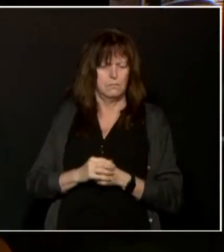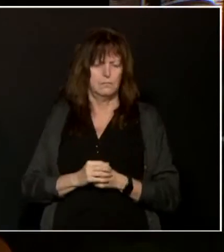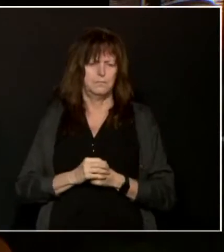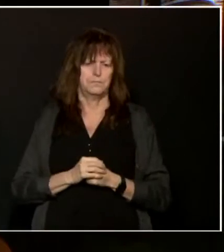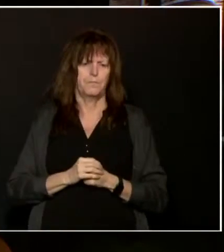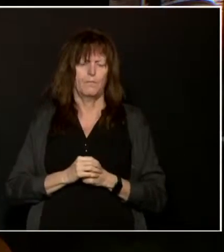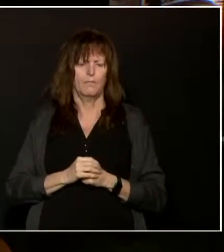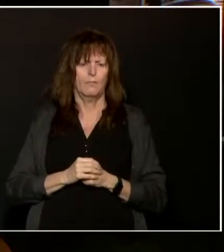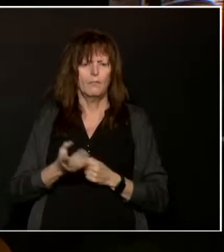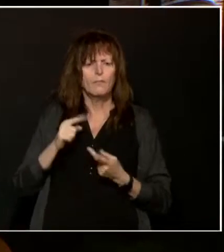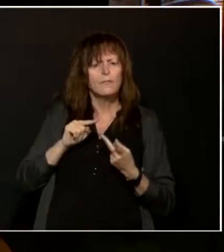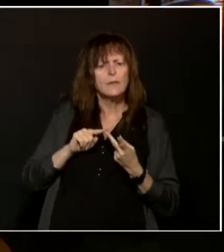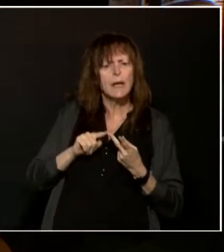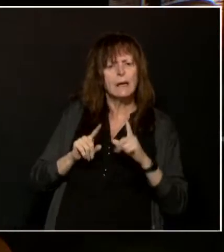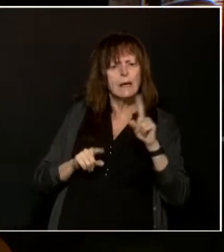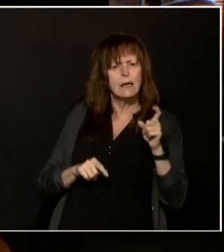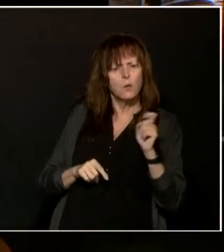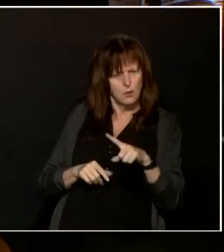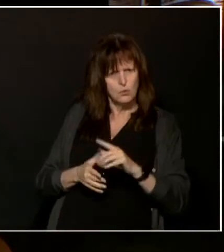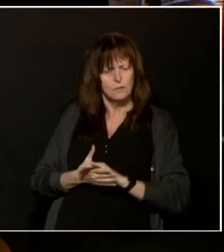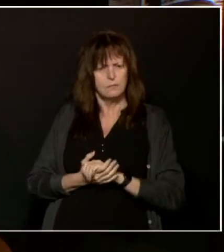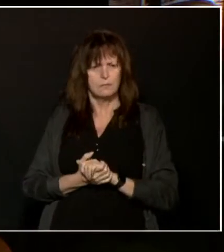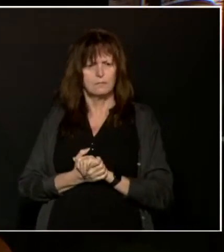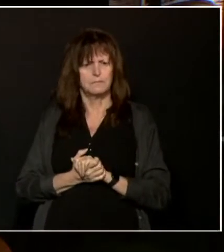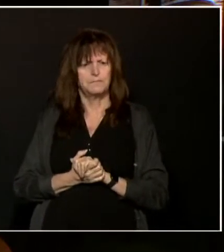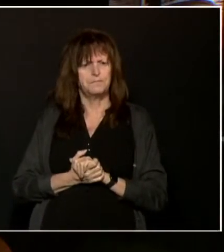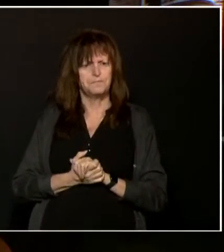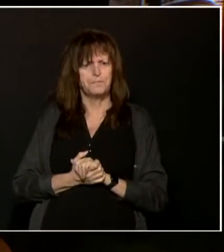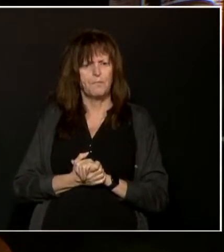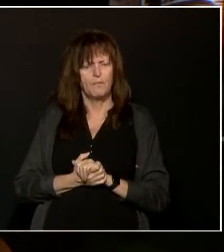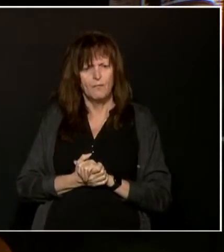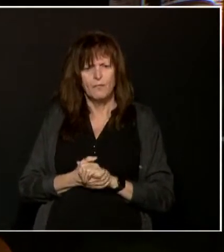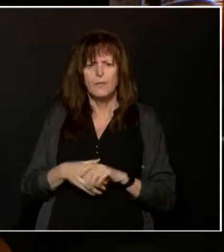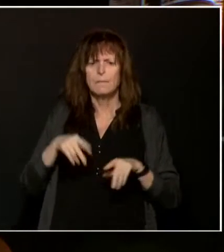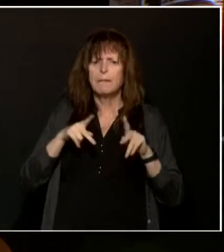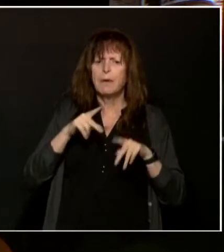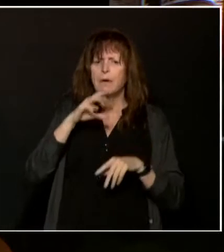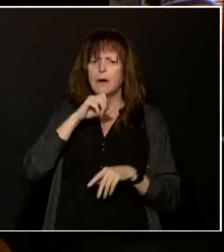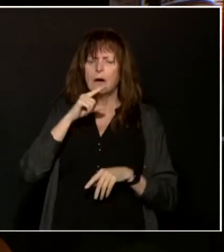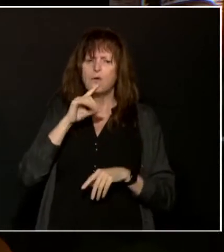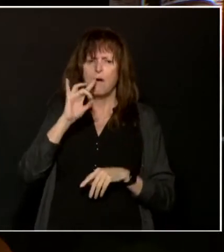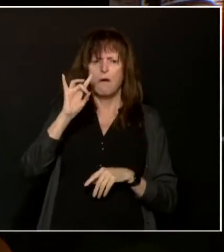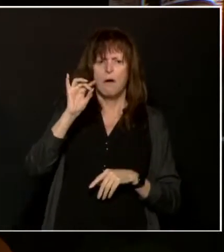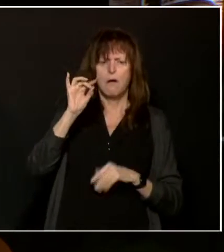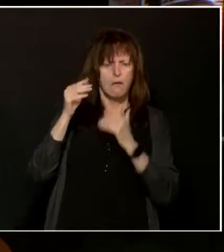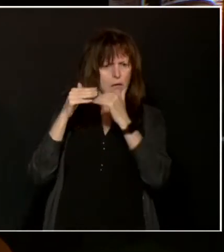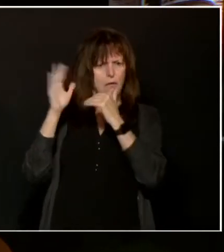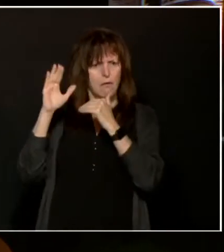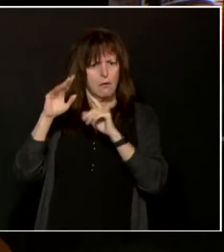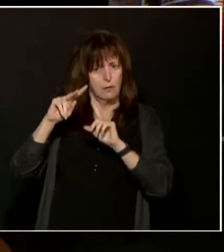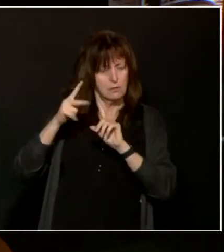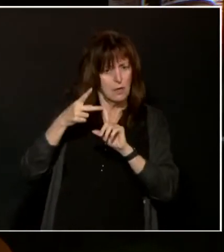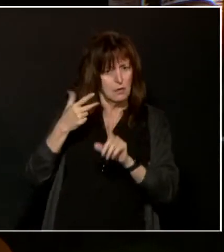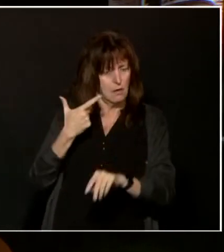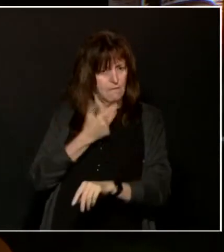Will those 80 plus be able to book second dose appointments soon, as was stated by York Region's Chief Medical